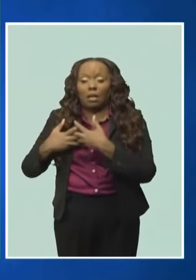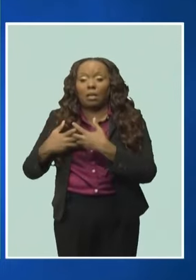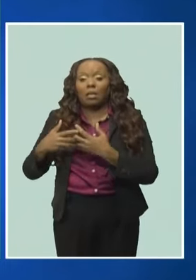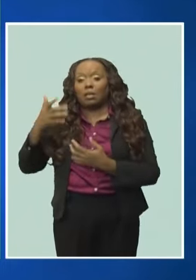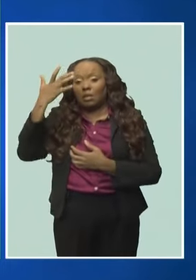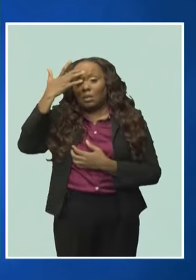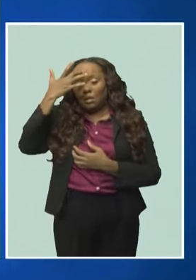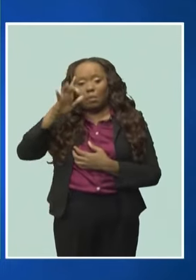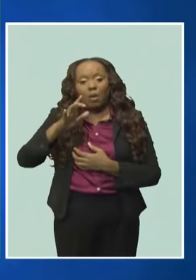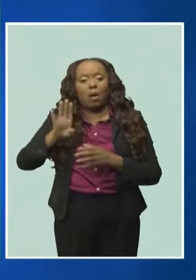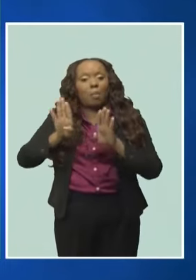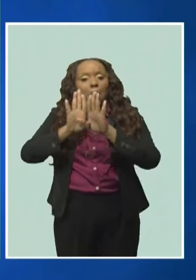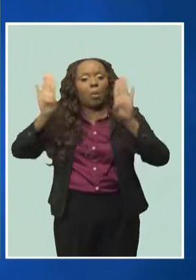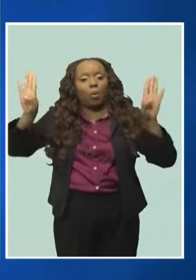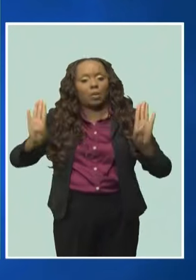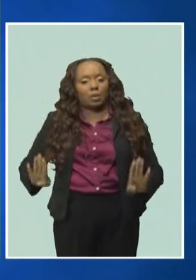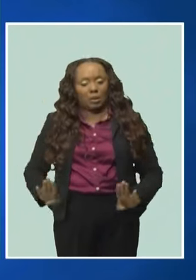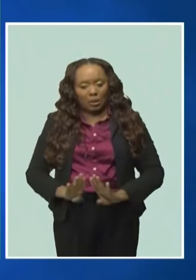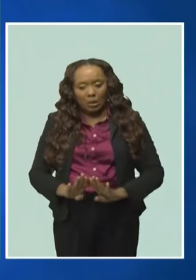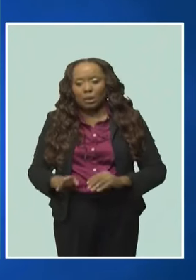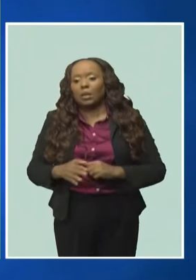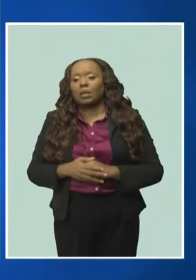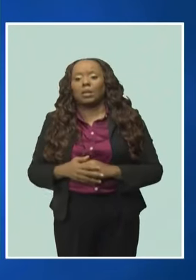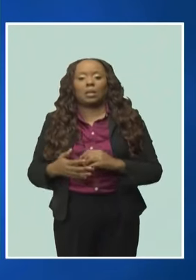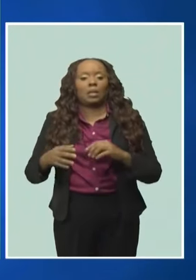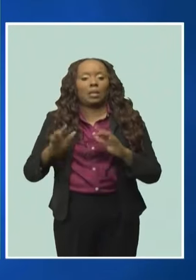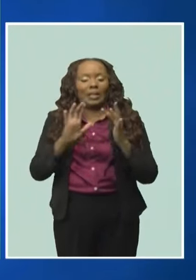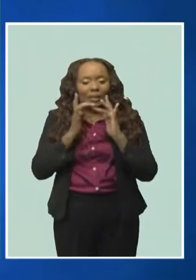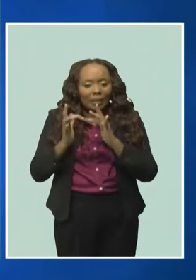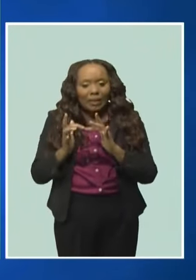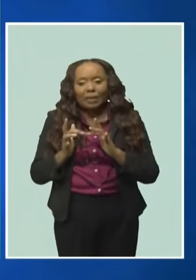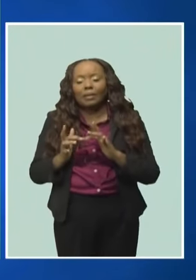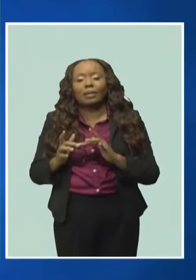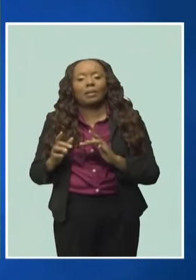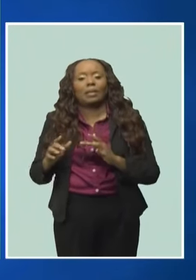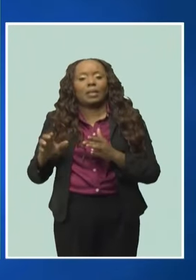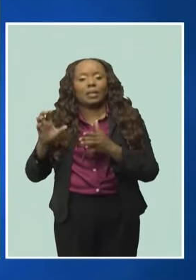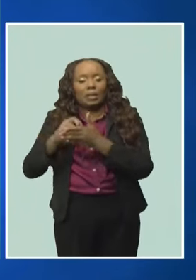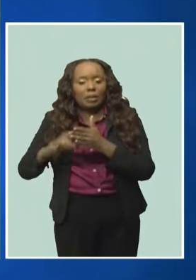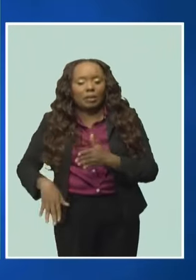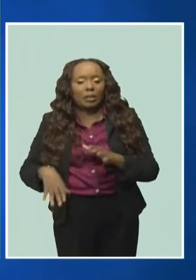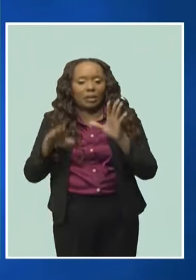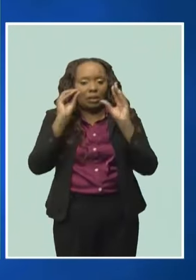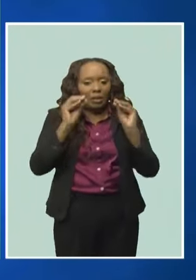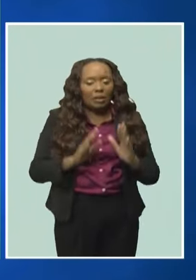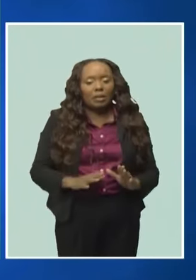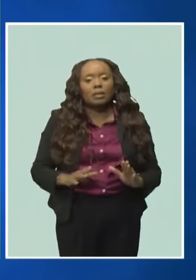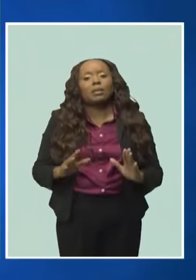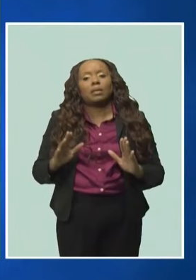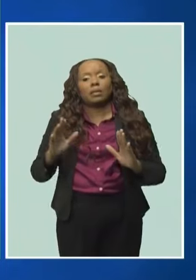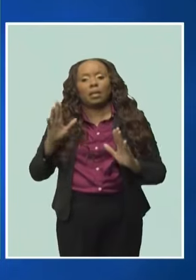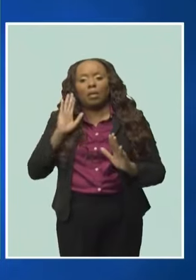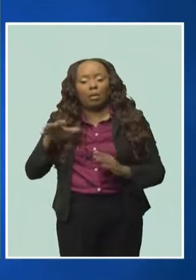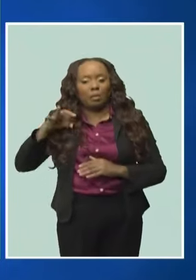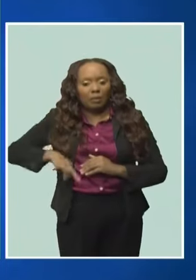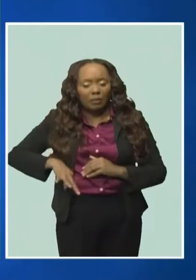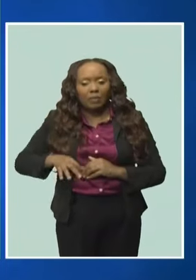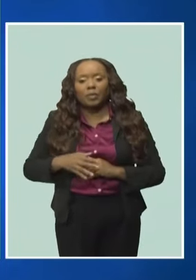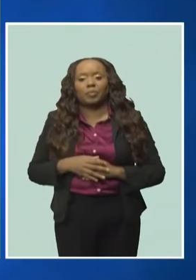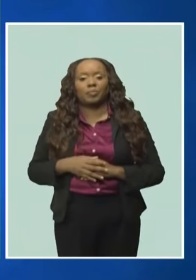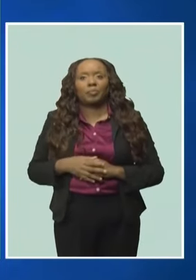digital resources that empower both teachers and students. These tools bridge gaps,